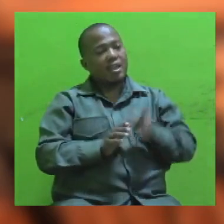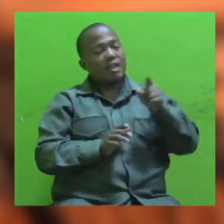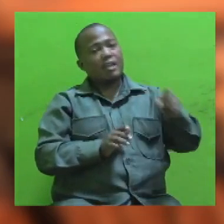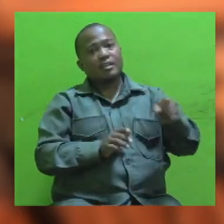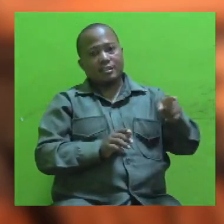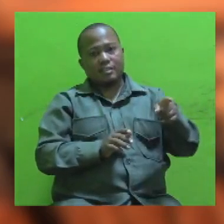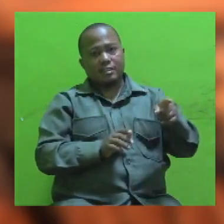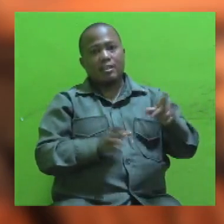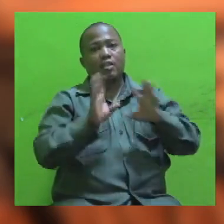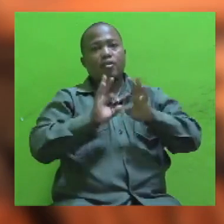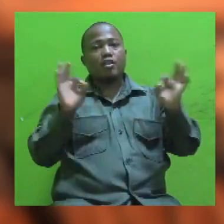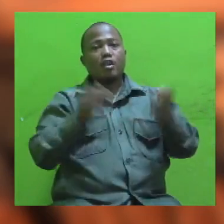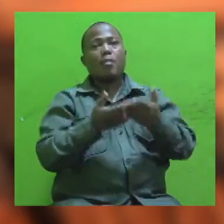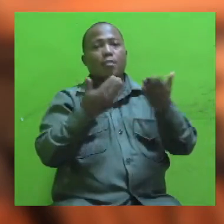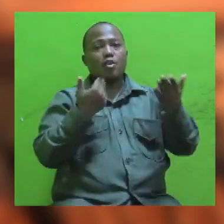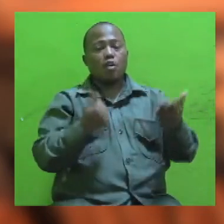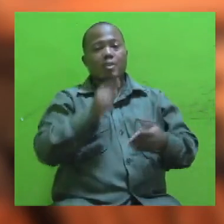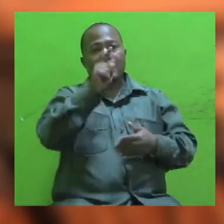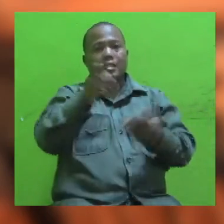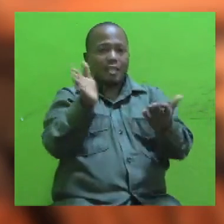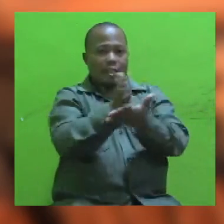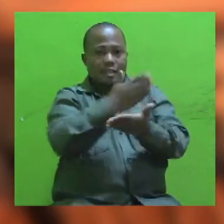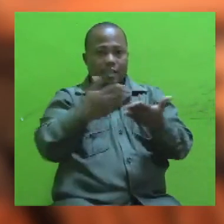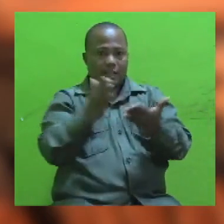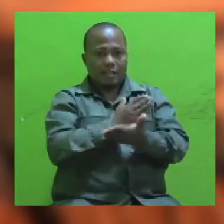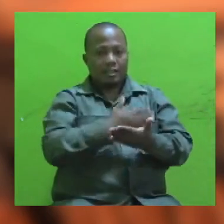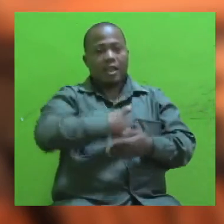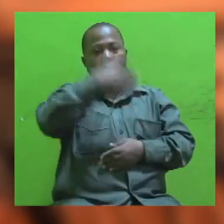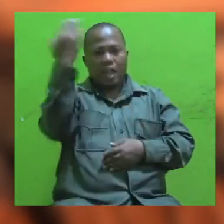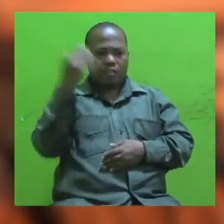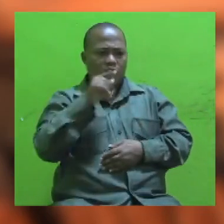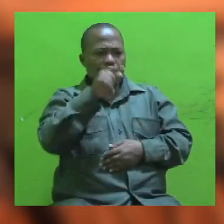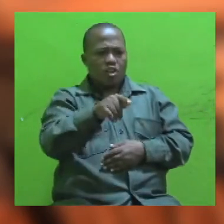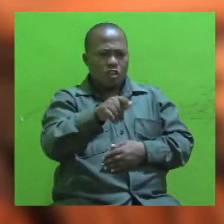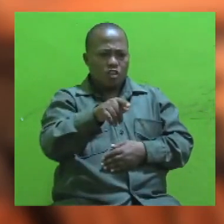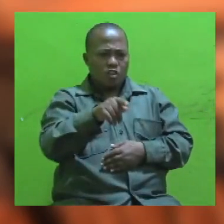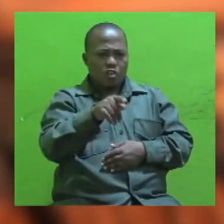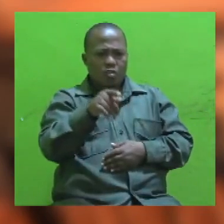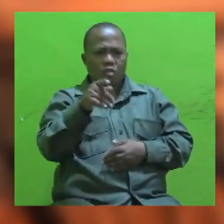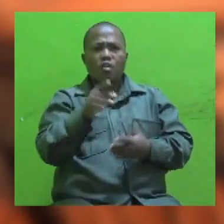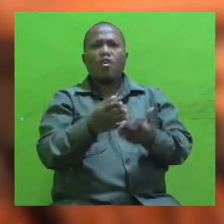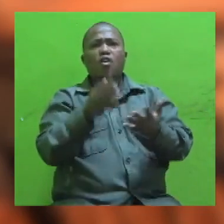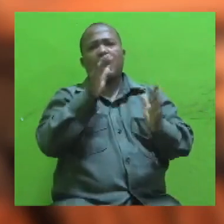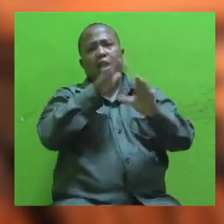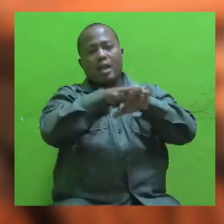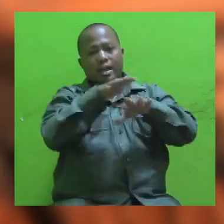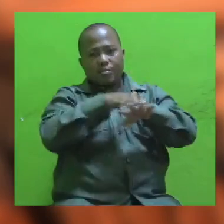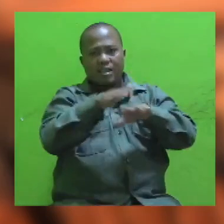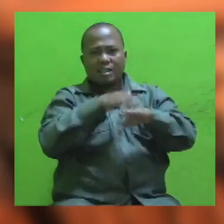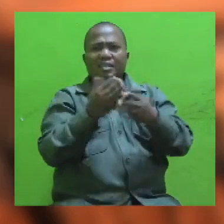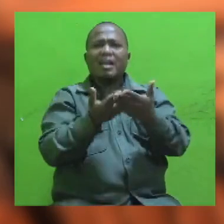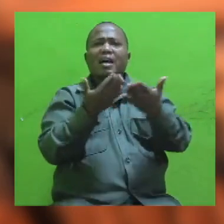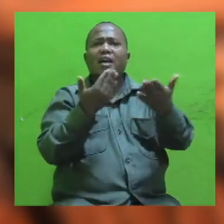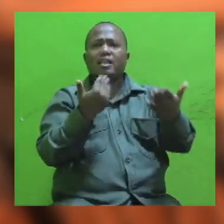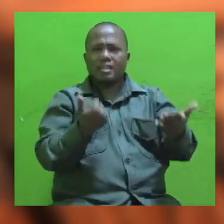important because it helps the central government. So can you mention, my student, any reason for local